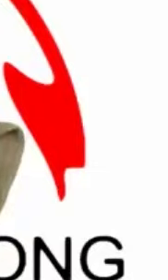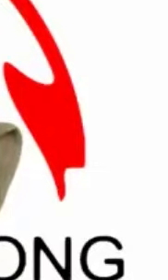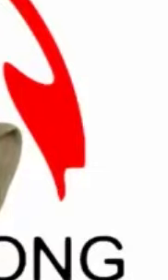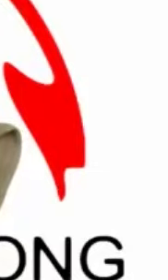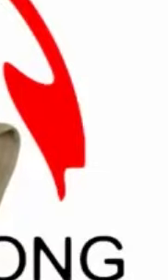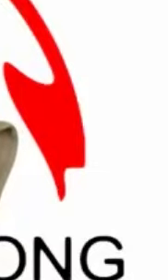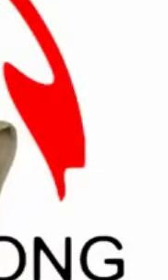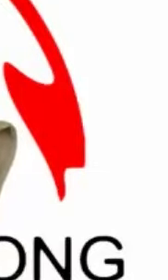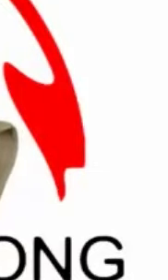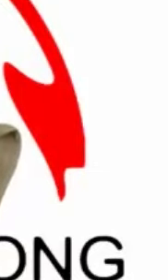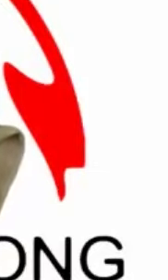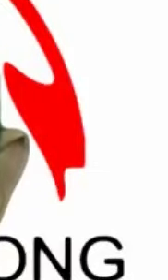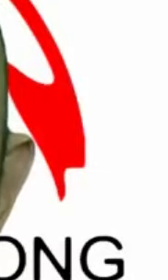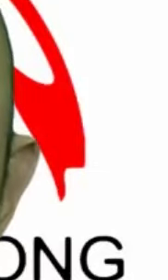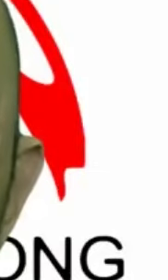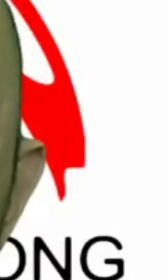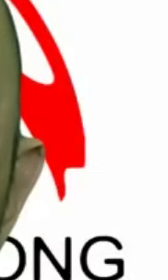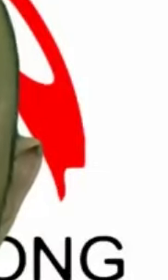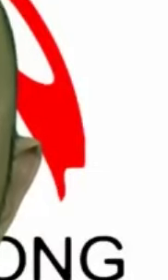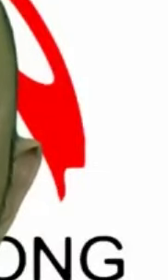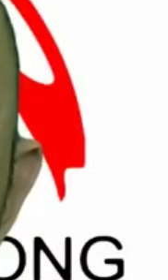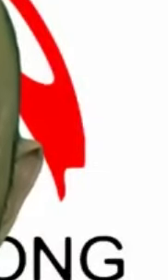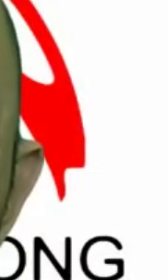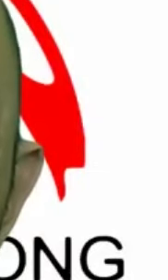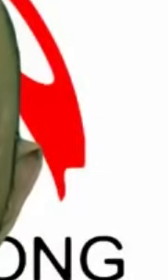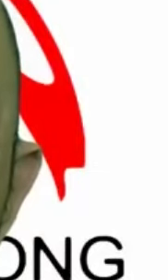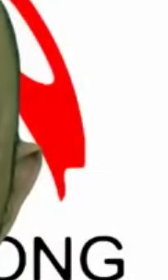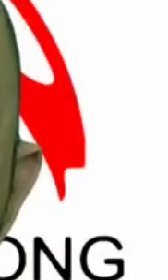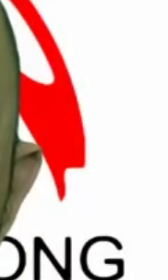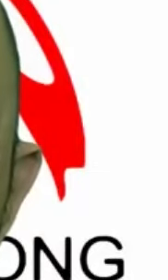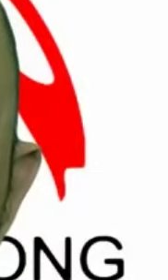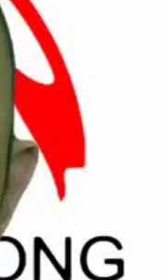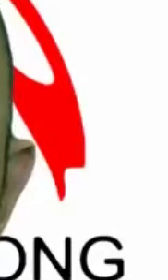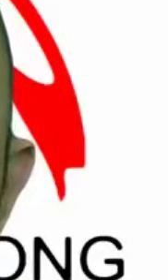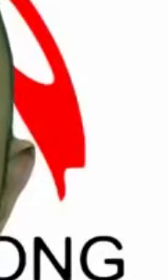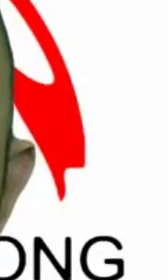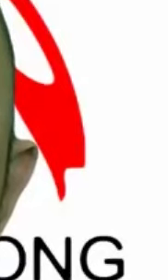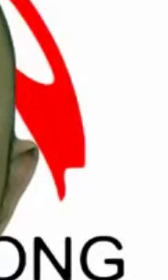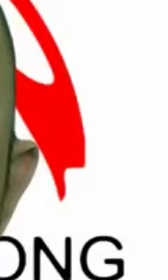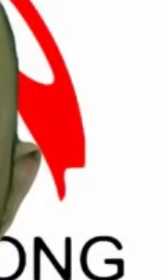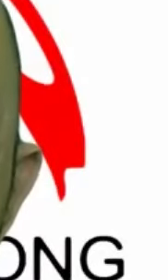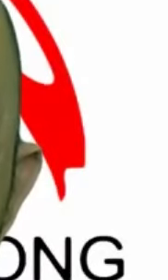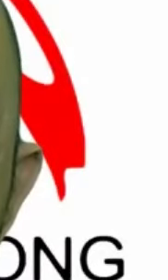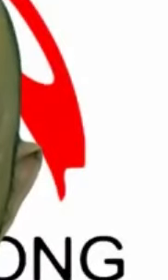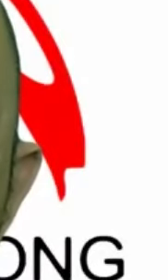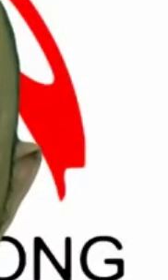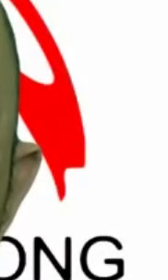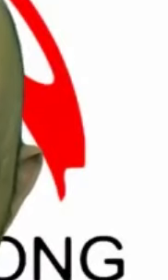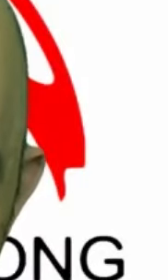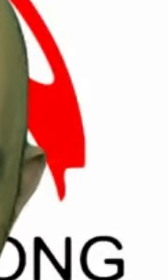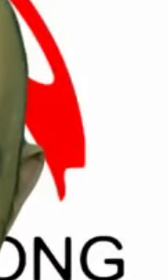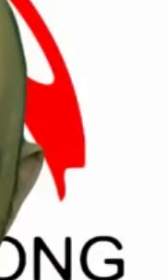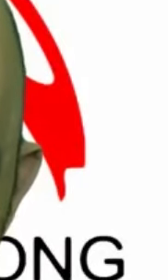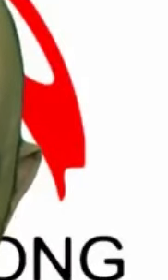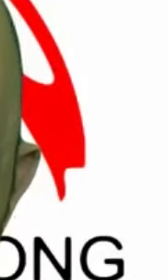with disabilities, we would say that we have from 2 to 4 times more possibilities to die or to get